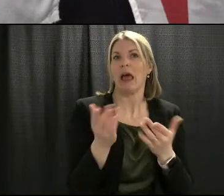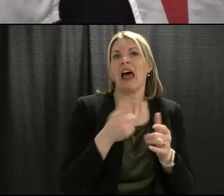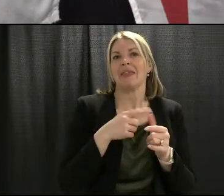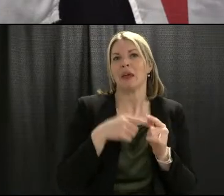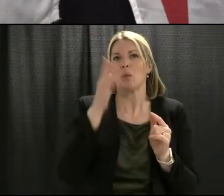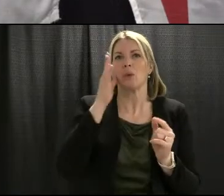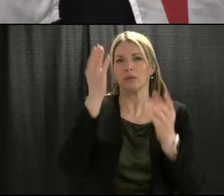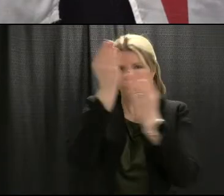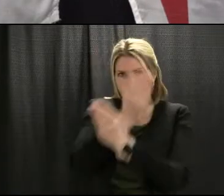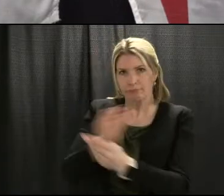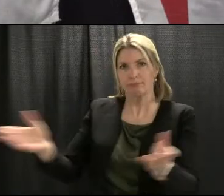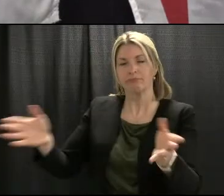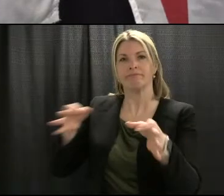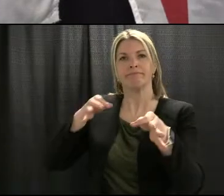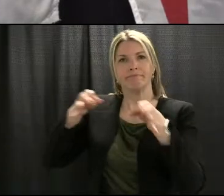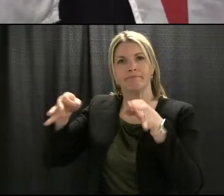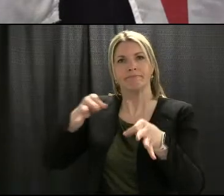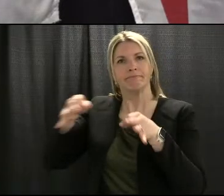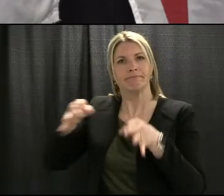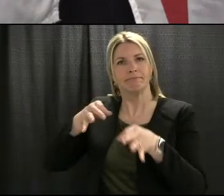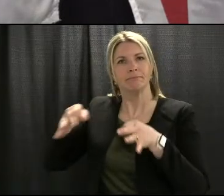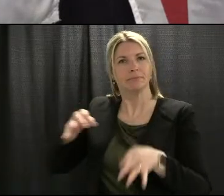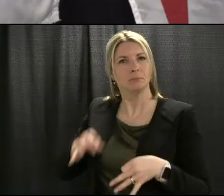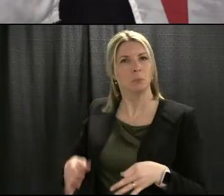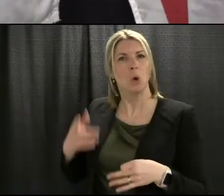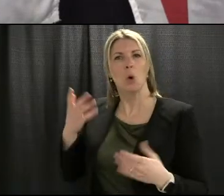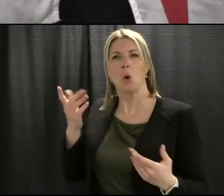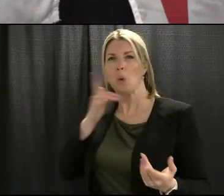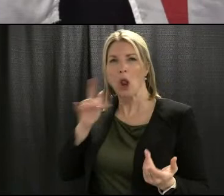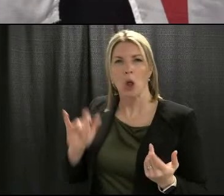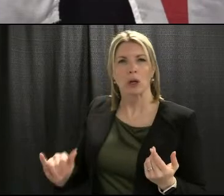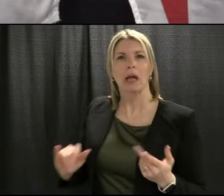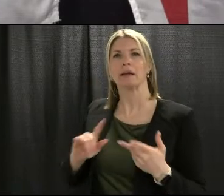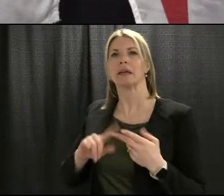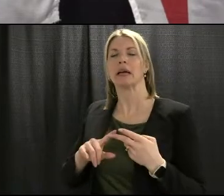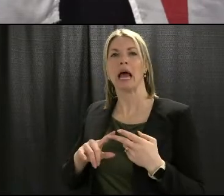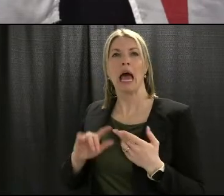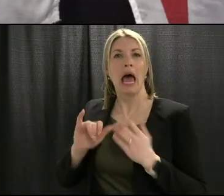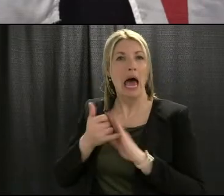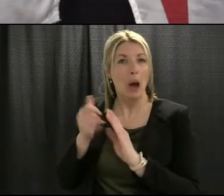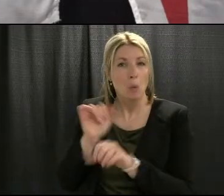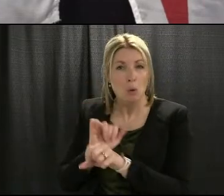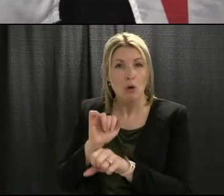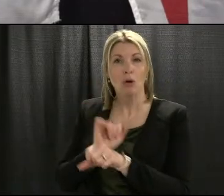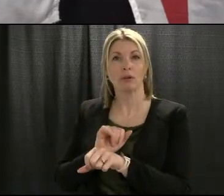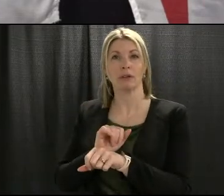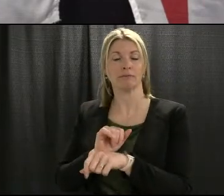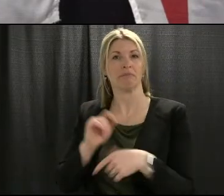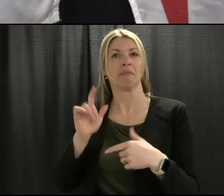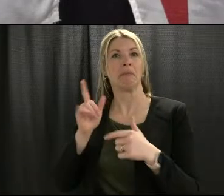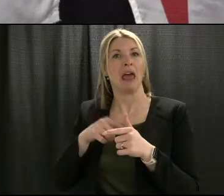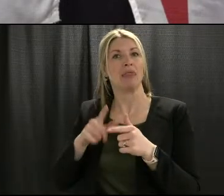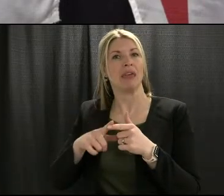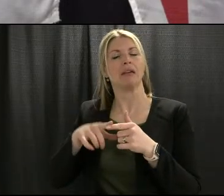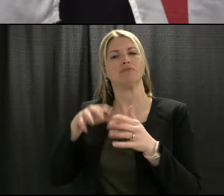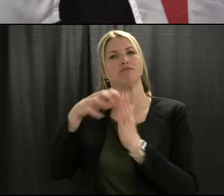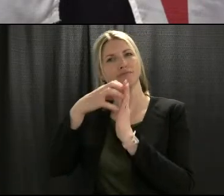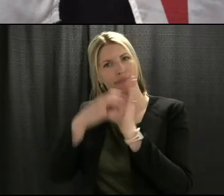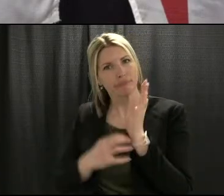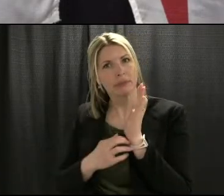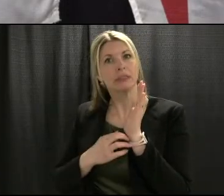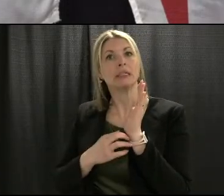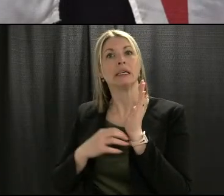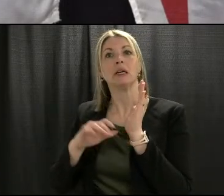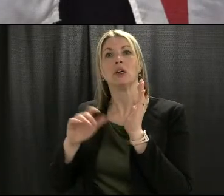collective sustainable healthcare agenda. They will be live streamed on our government Facebook page and deliver to you the latest